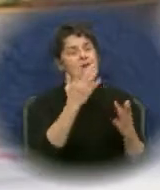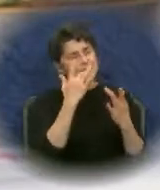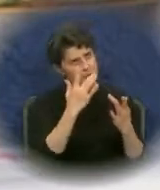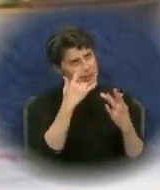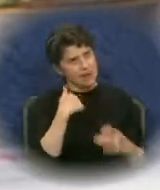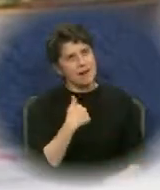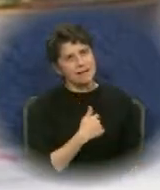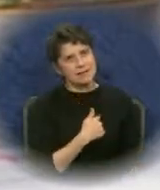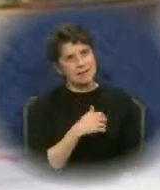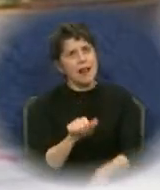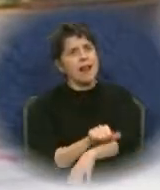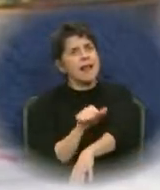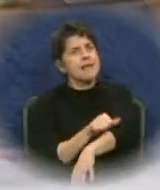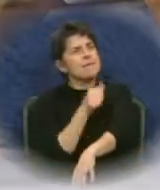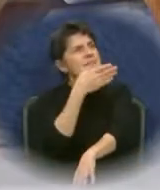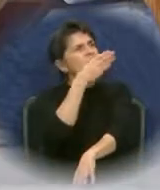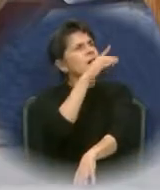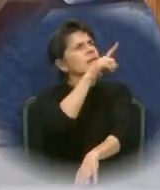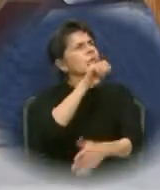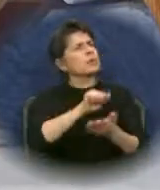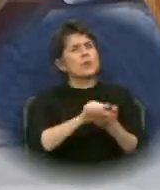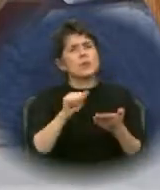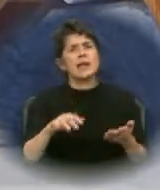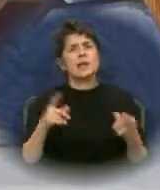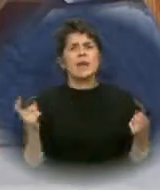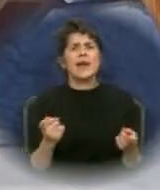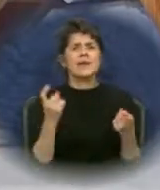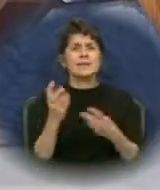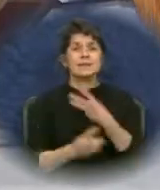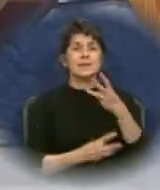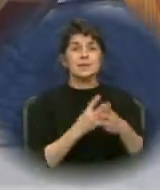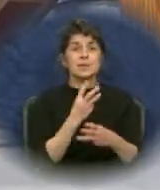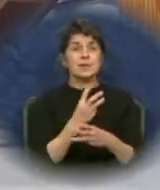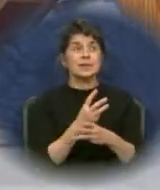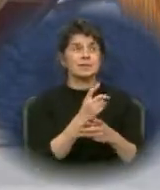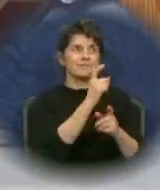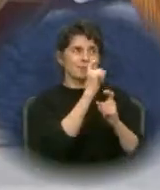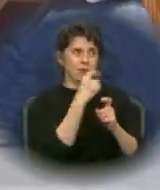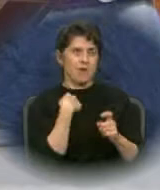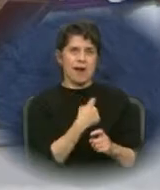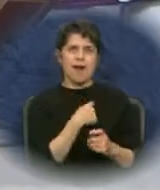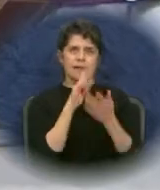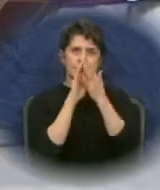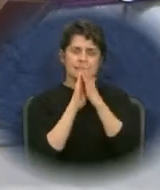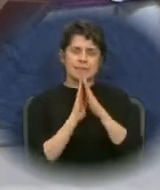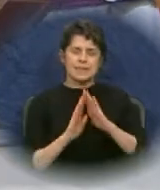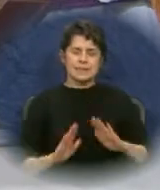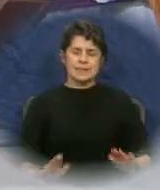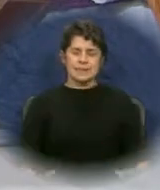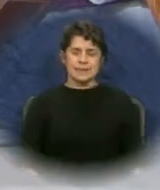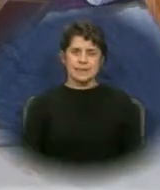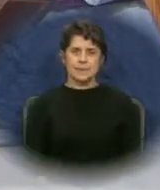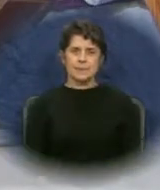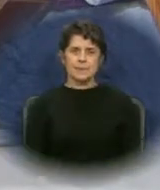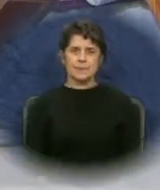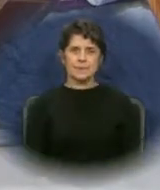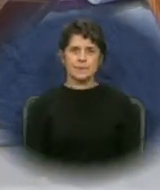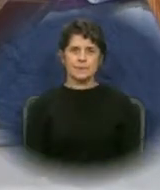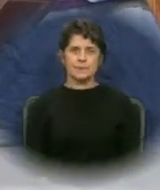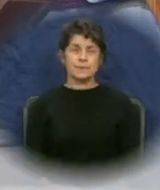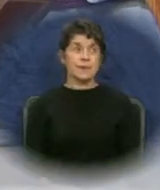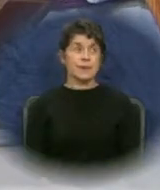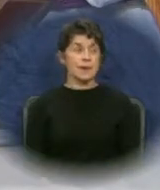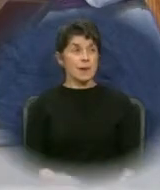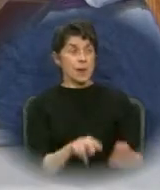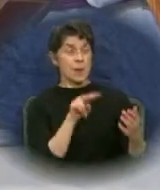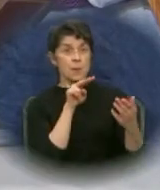have mercy on us. Lamb of God, you take away the sins of the world, grant us peace. Behold